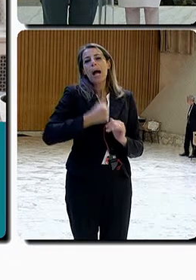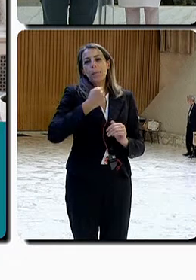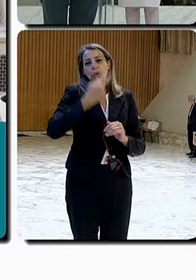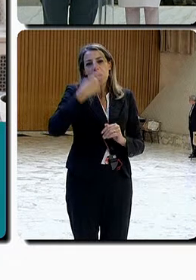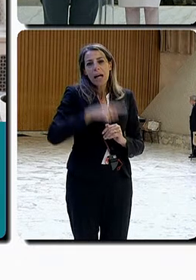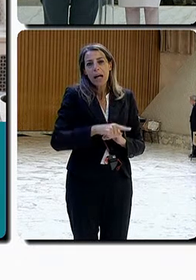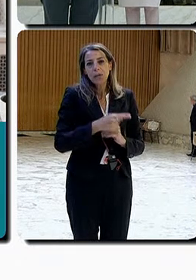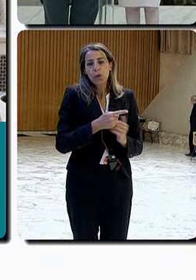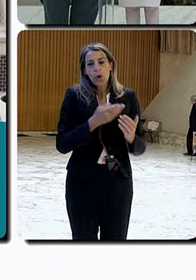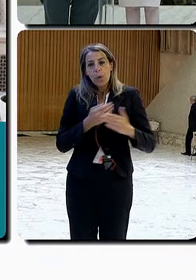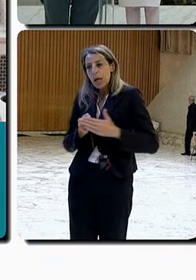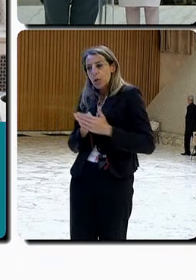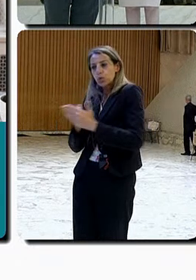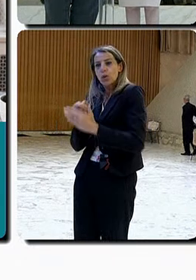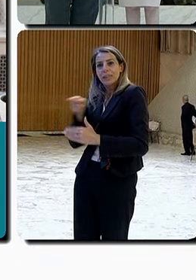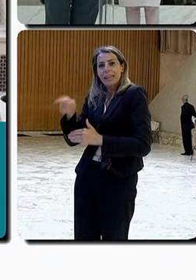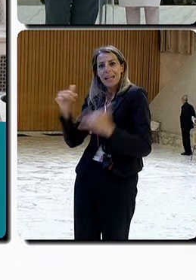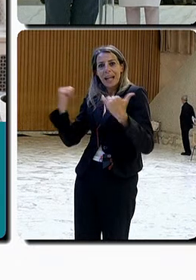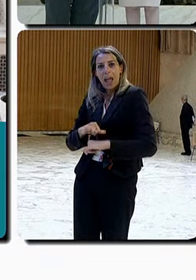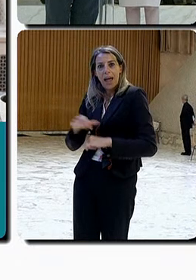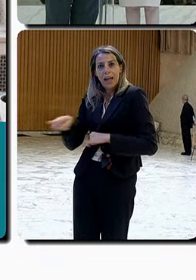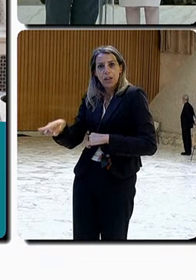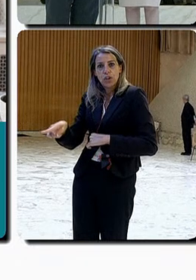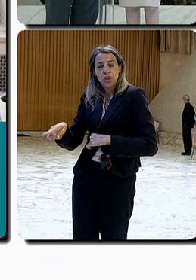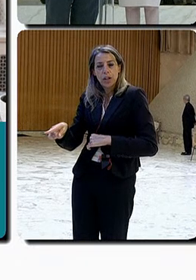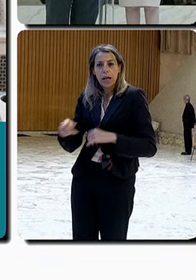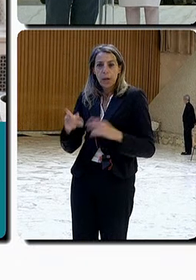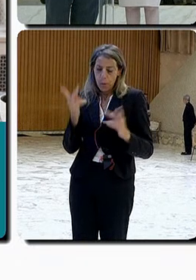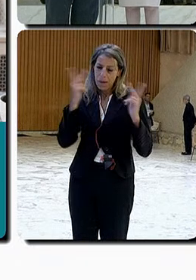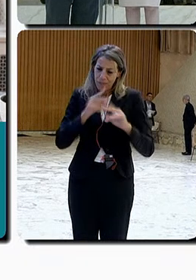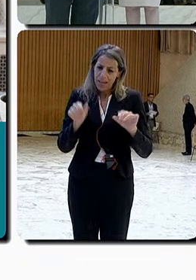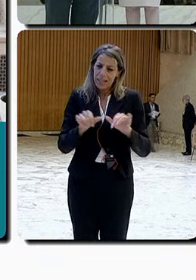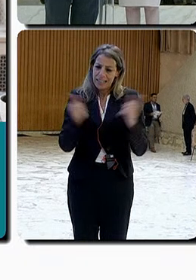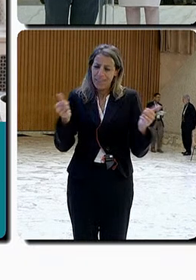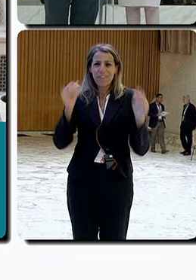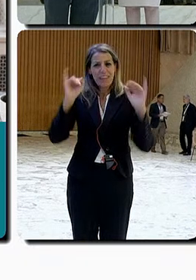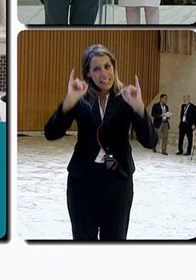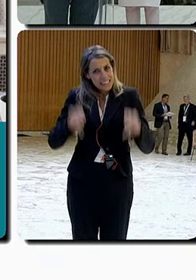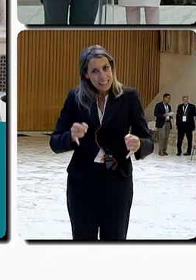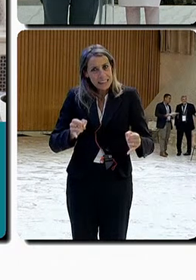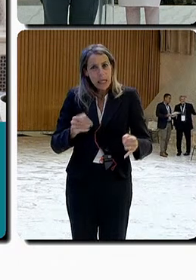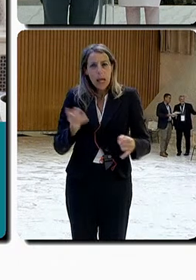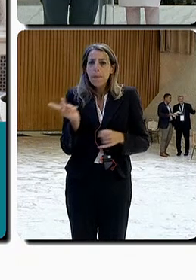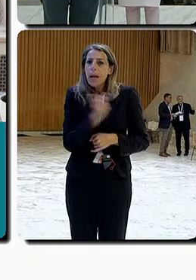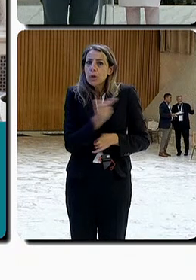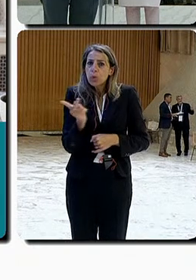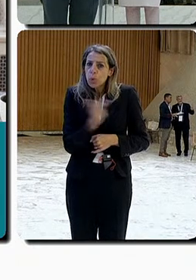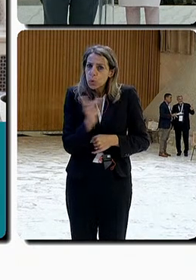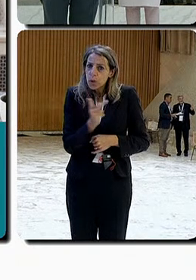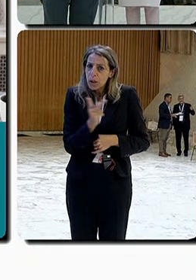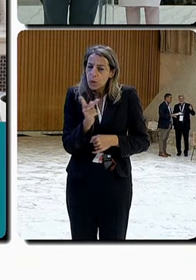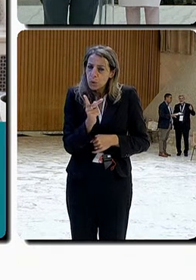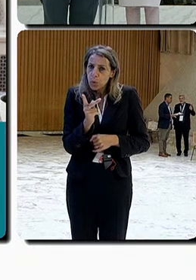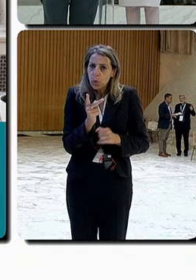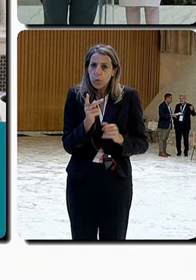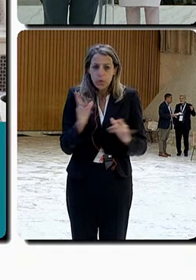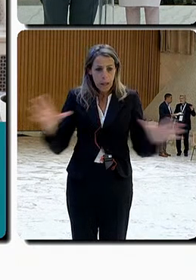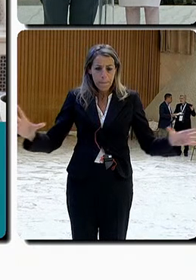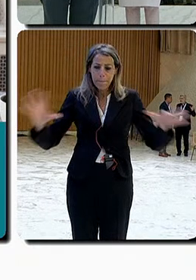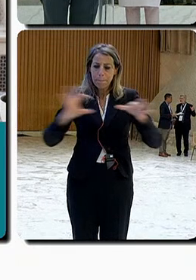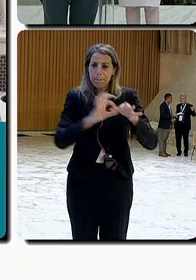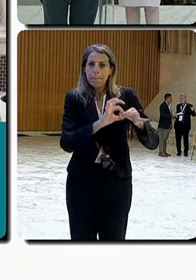Therefore, though they differ from one another in essence and not only in degree, the common priesthood of the faithful and